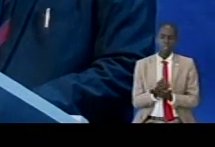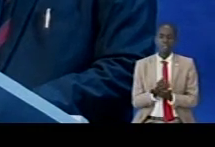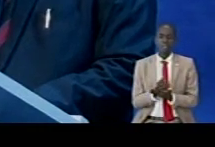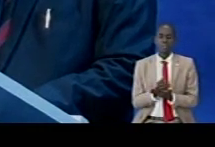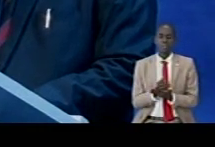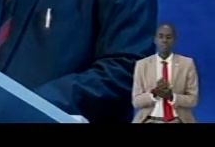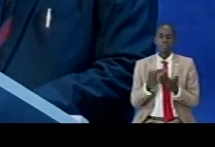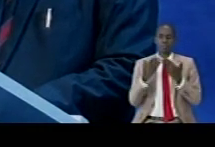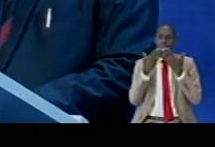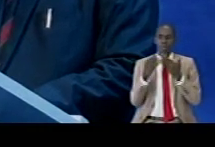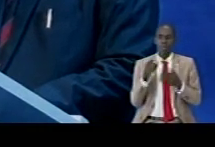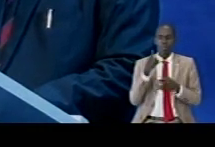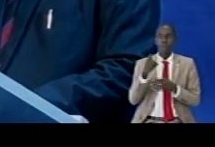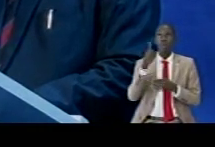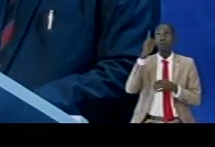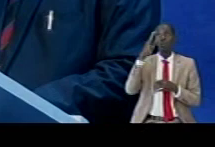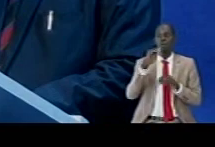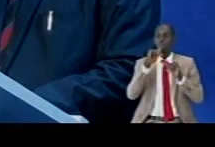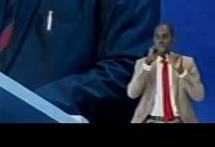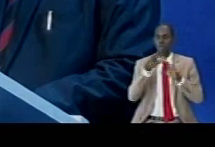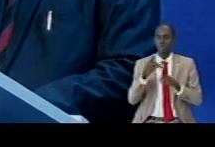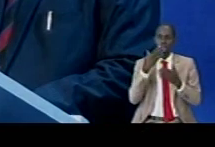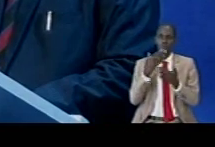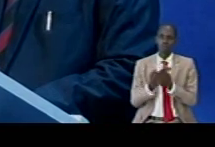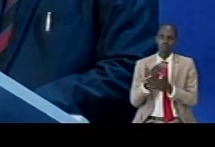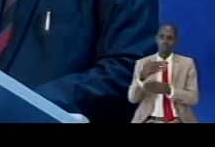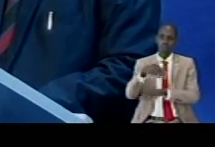Amen. Thank you. God bless you. Good night.